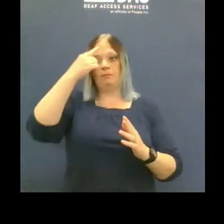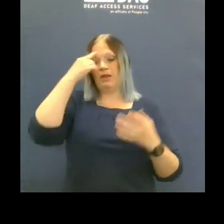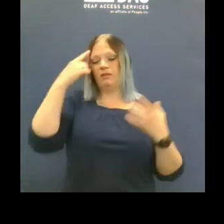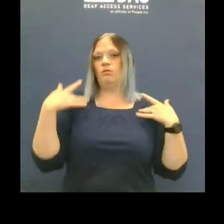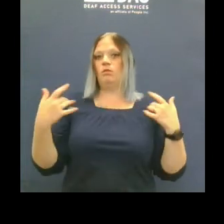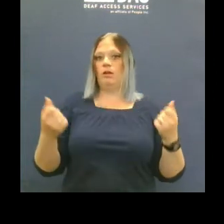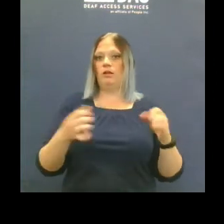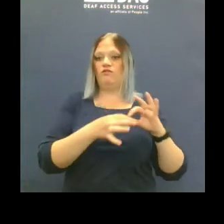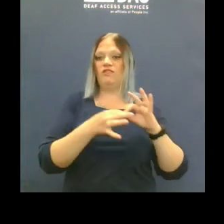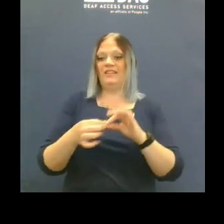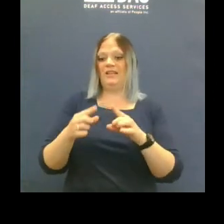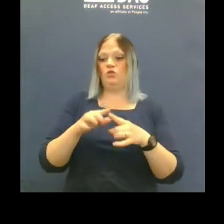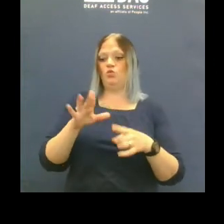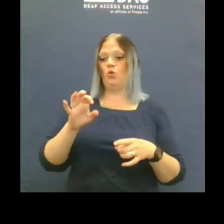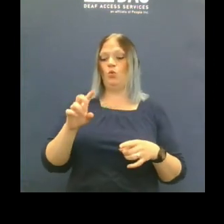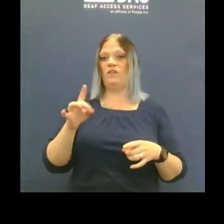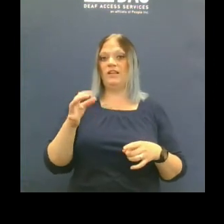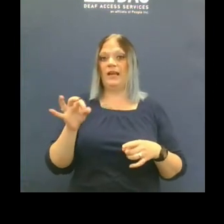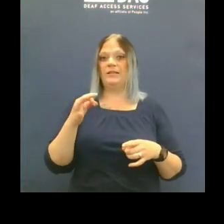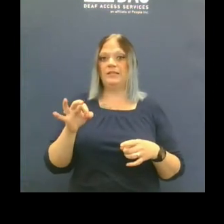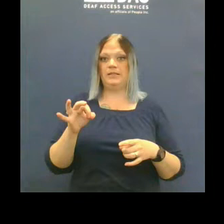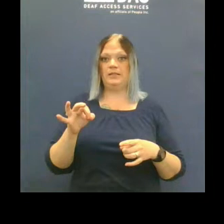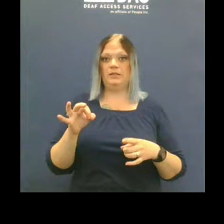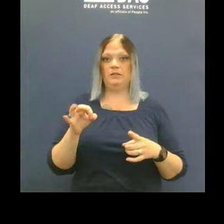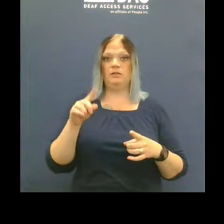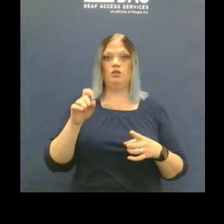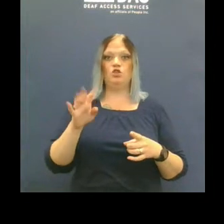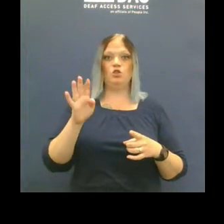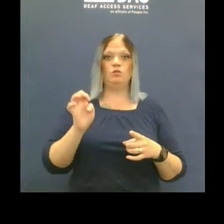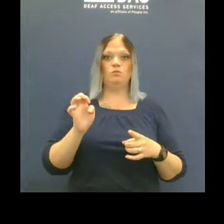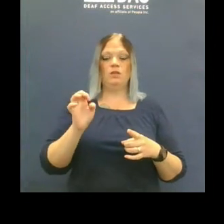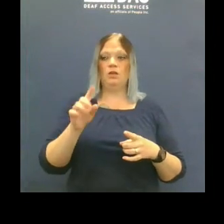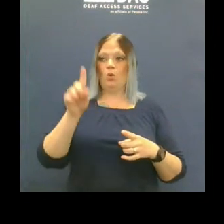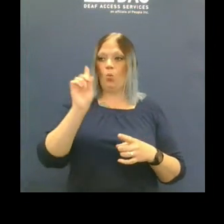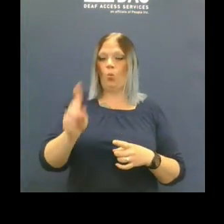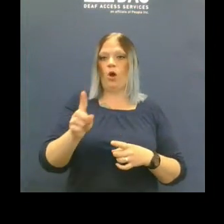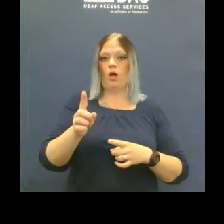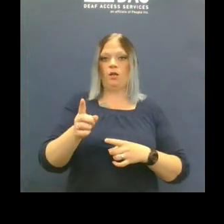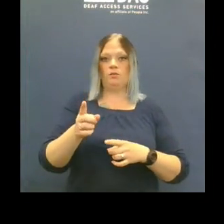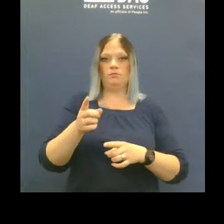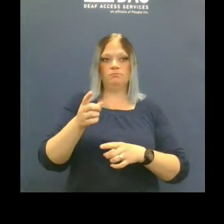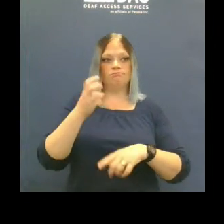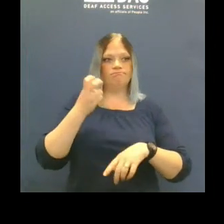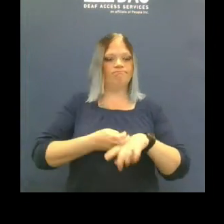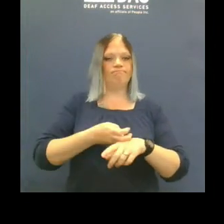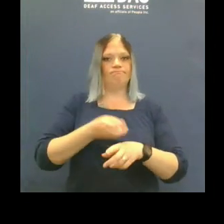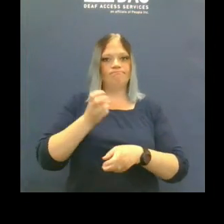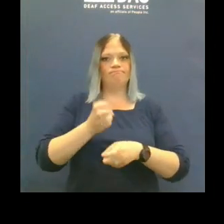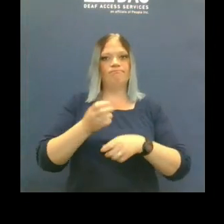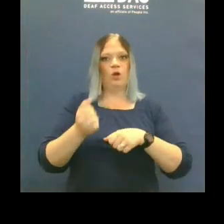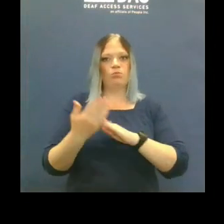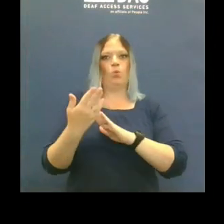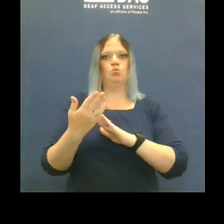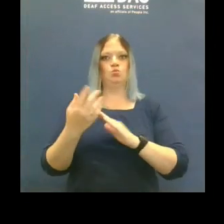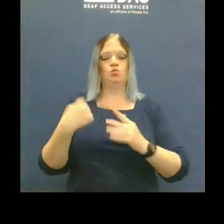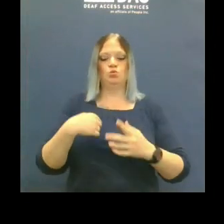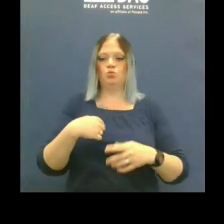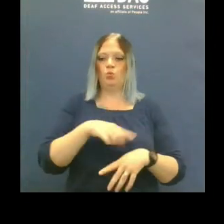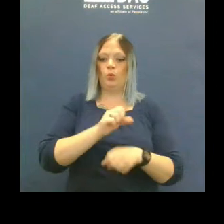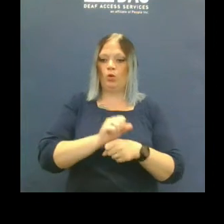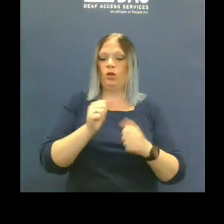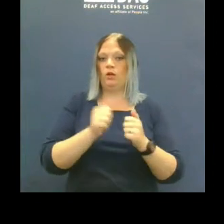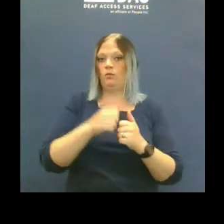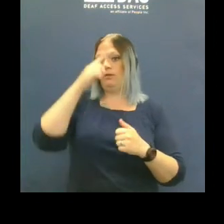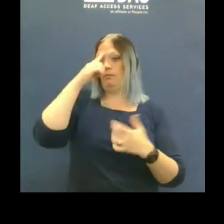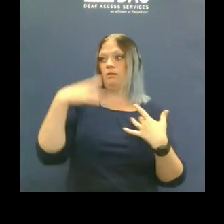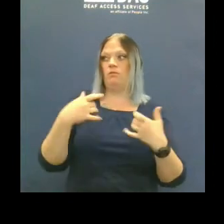health as it relates to COVID-19 should be one solid approach. So we're working with our mental health professionals to see to